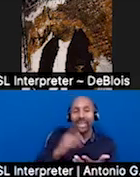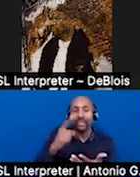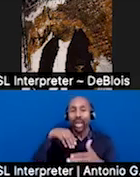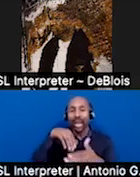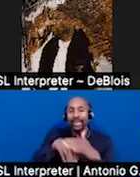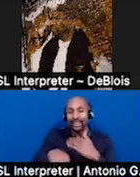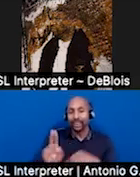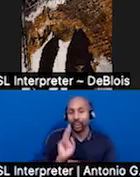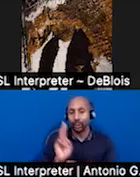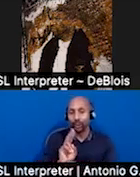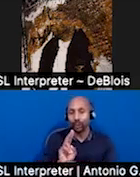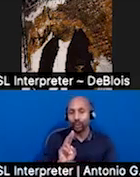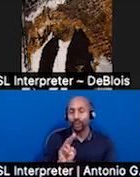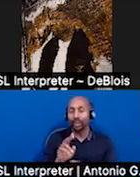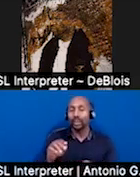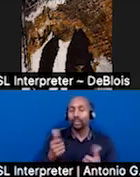learning?